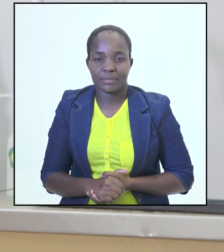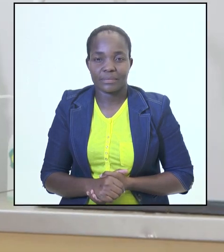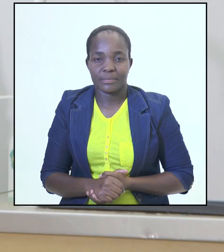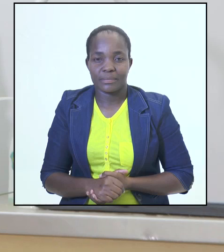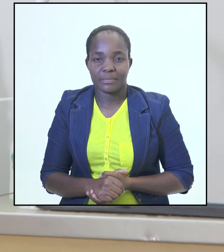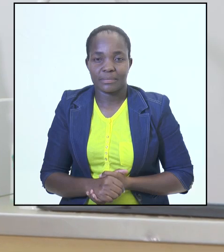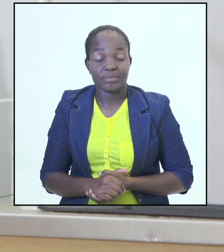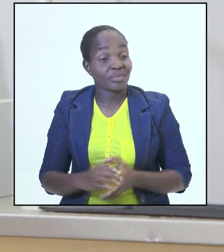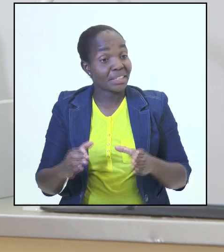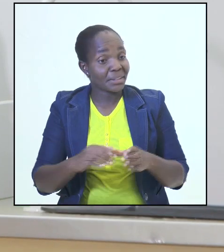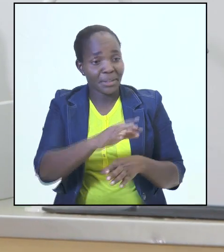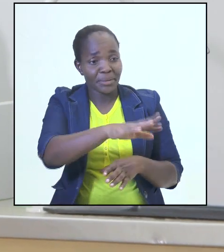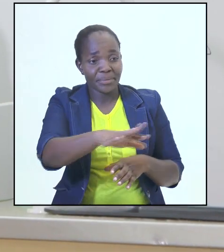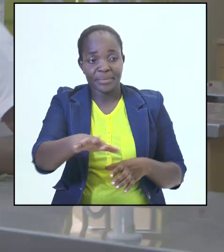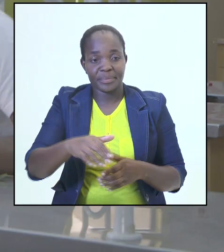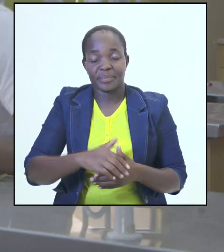Class,